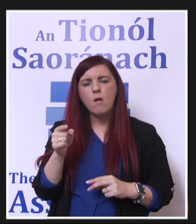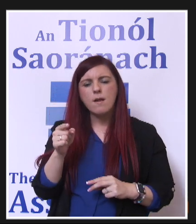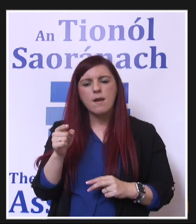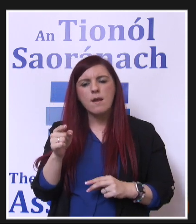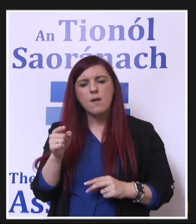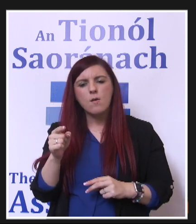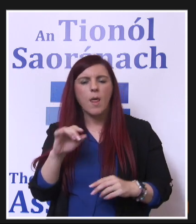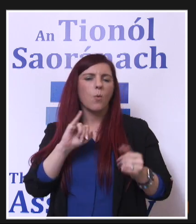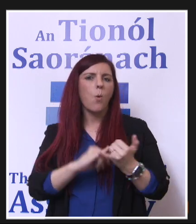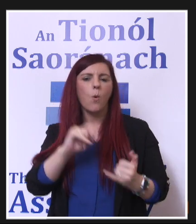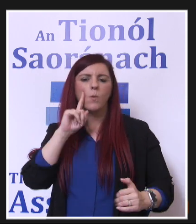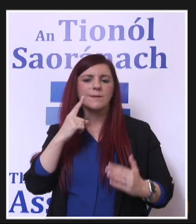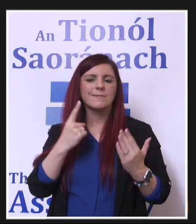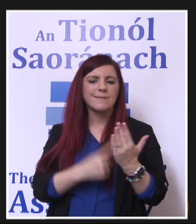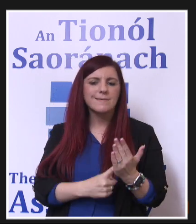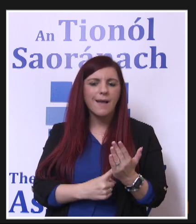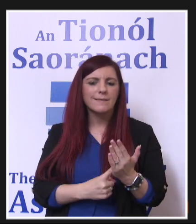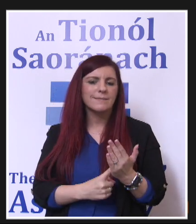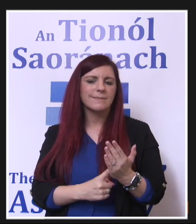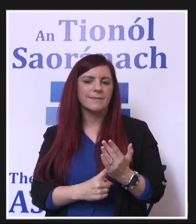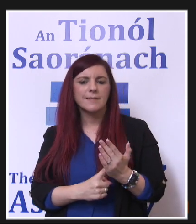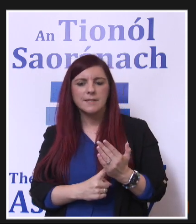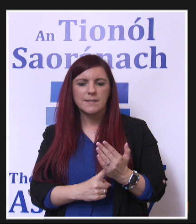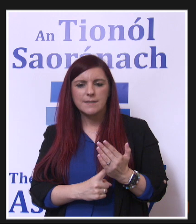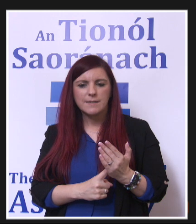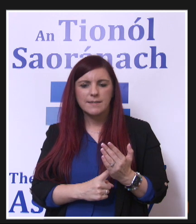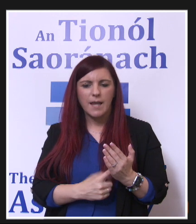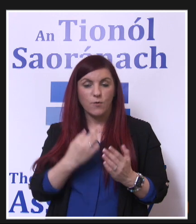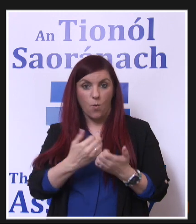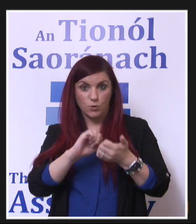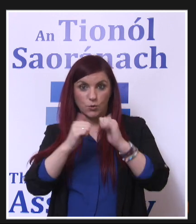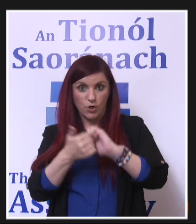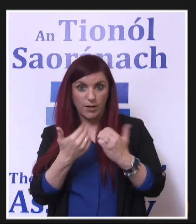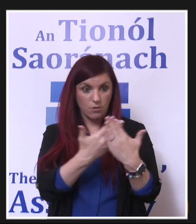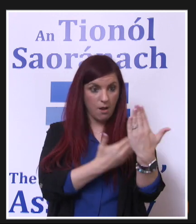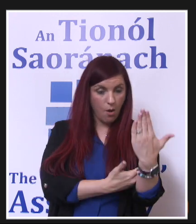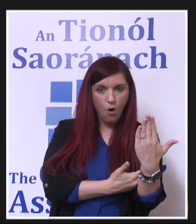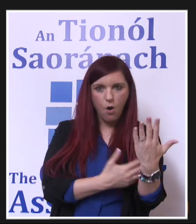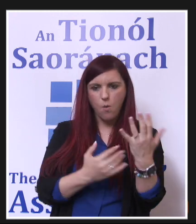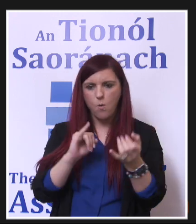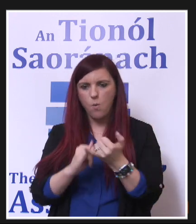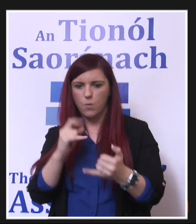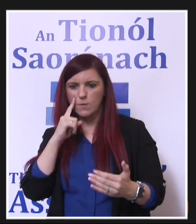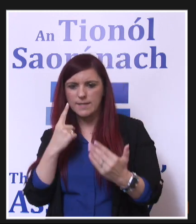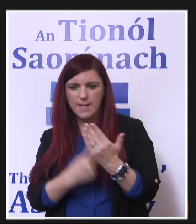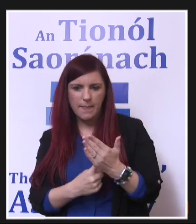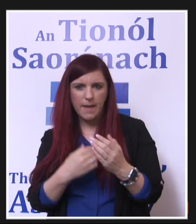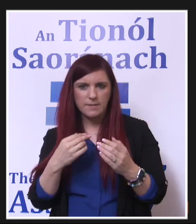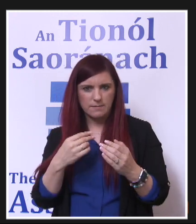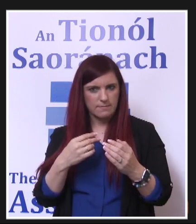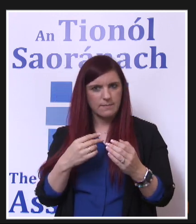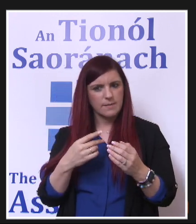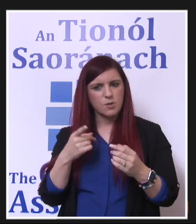who decide the mission of the mayor of Paris, we had to change the law in order to create this municipal police. So